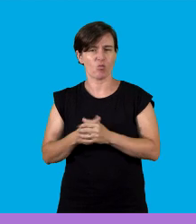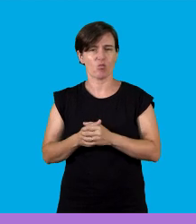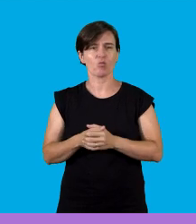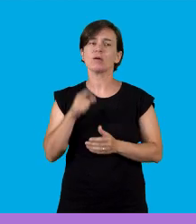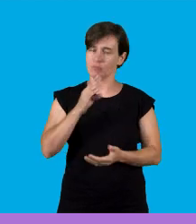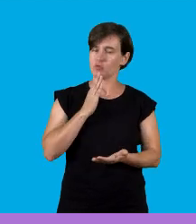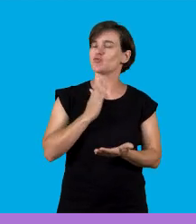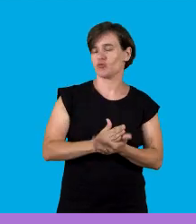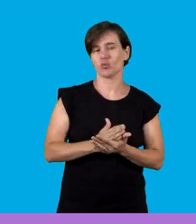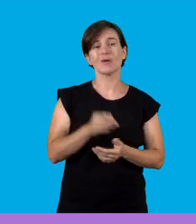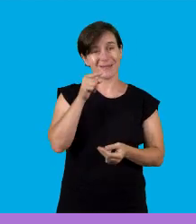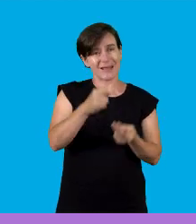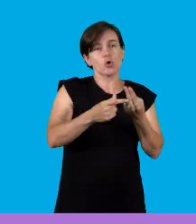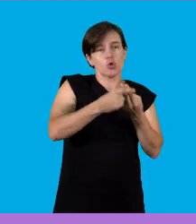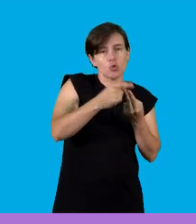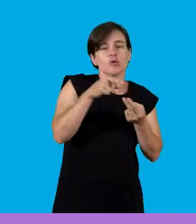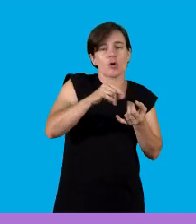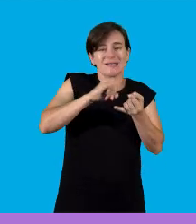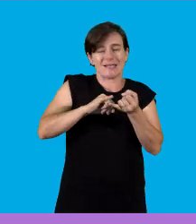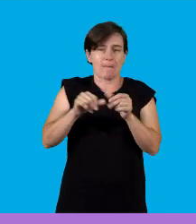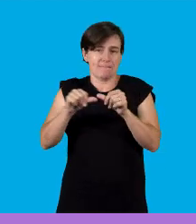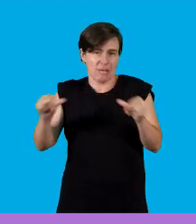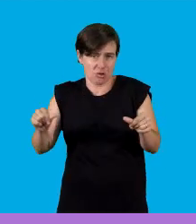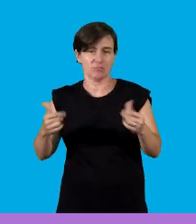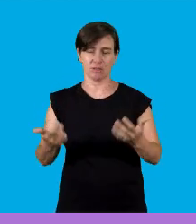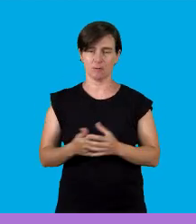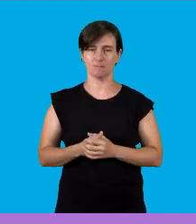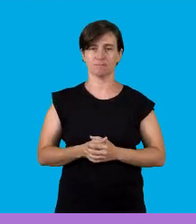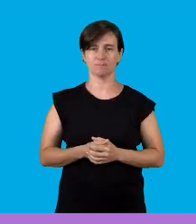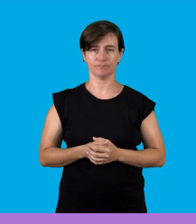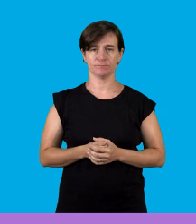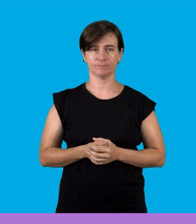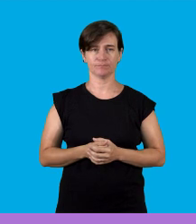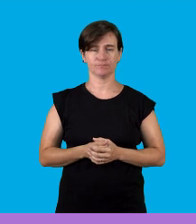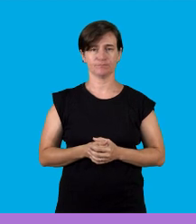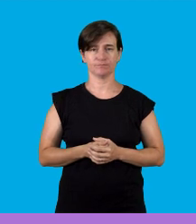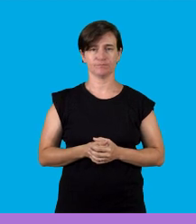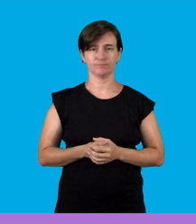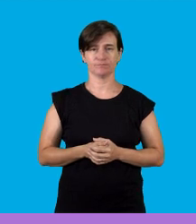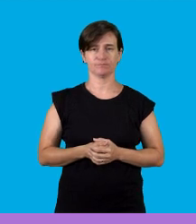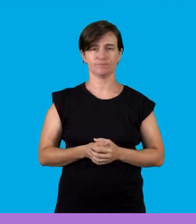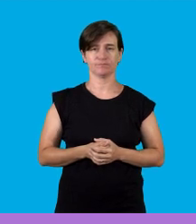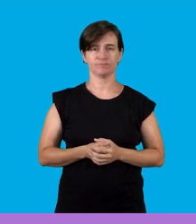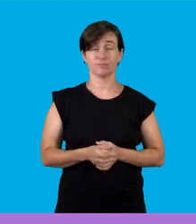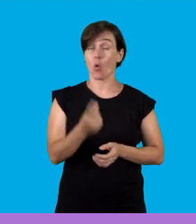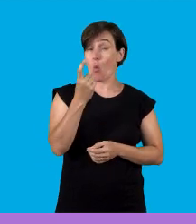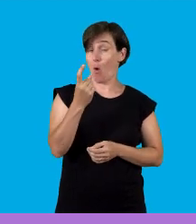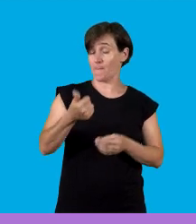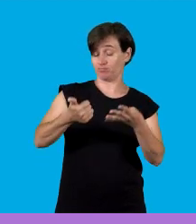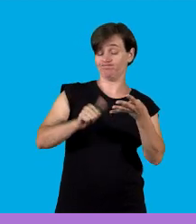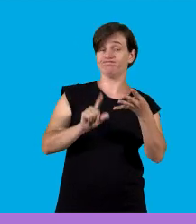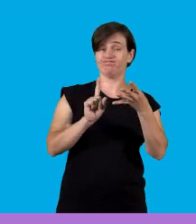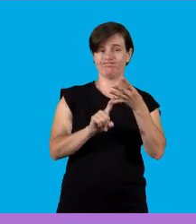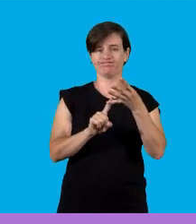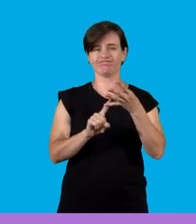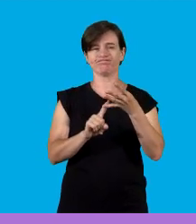is indeed true, right? A unit is a standard measurement of a particular quantity. Let us look at one more question.